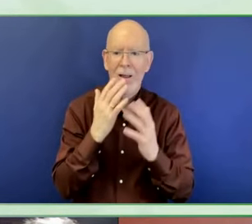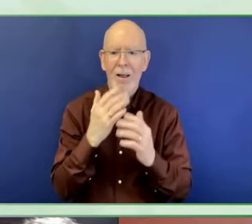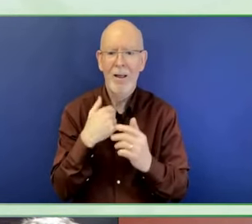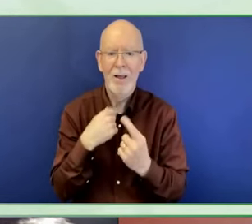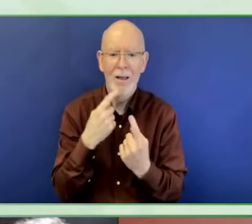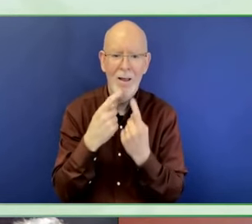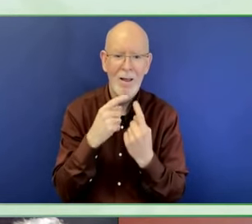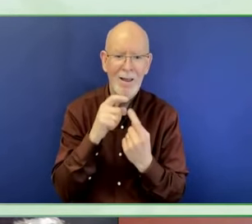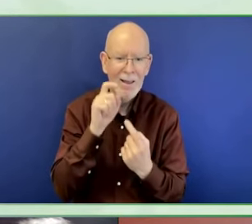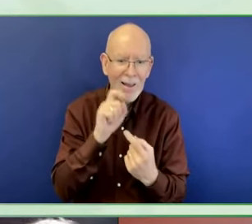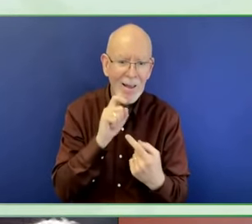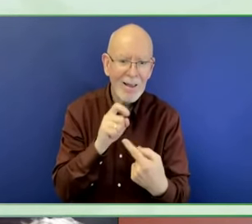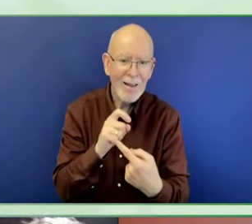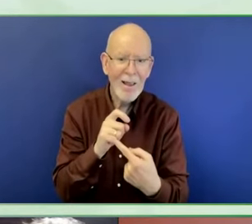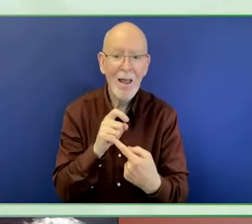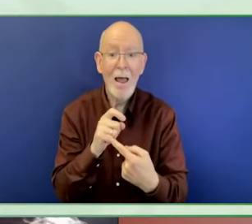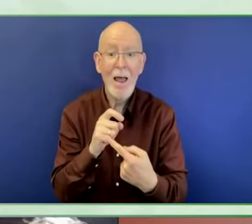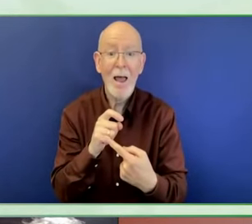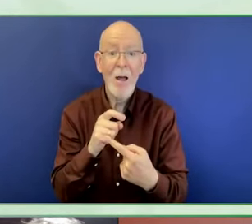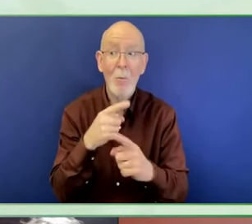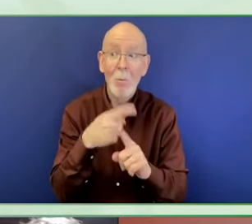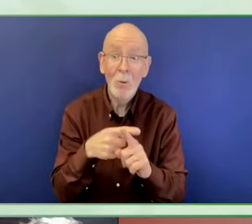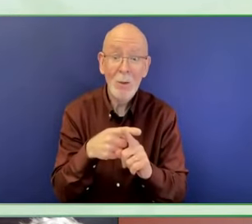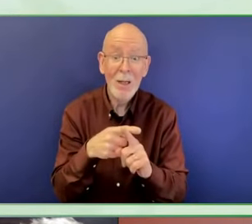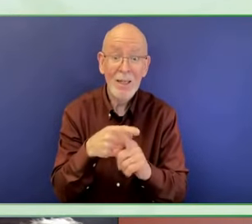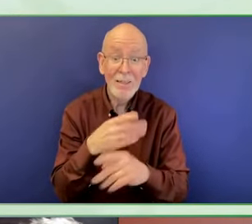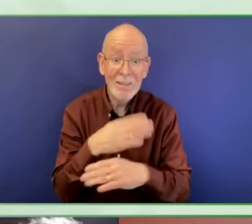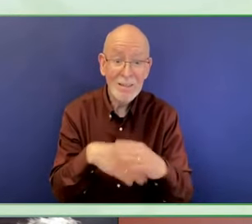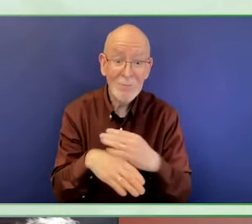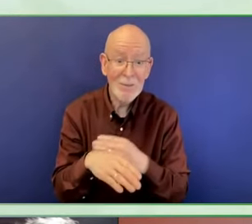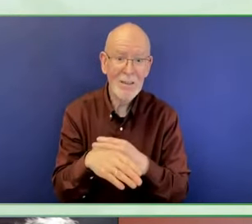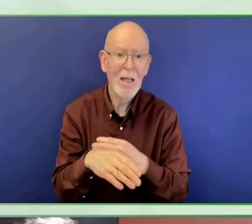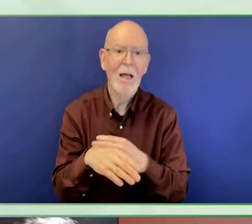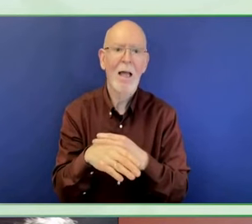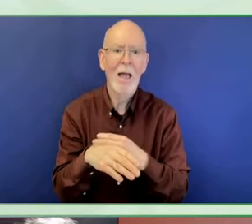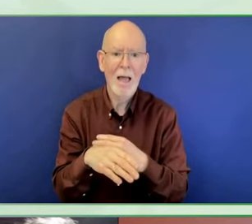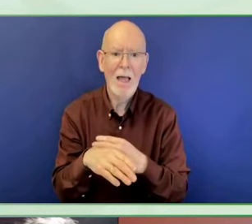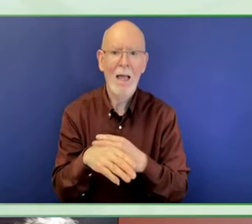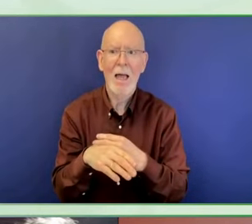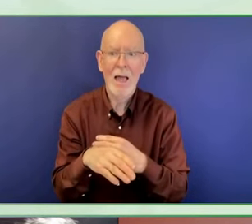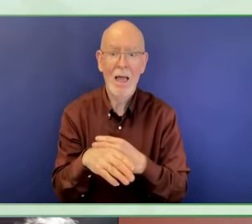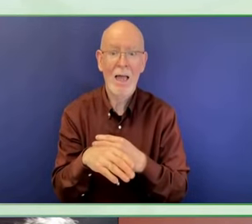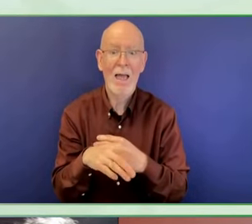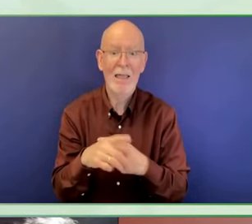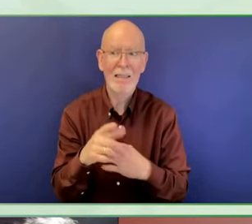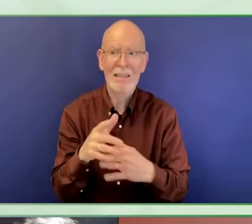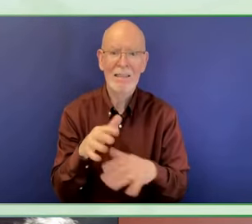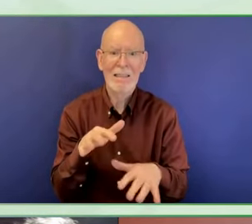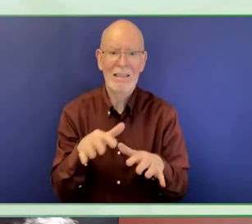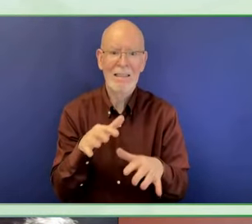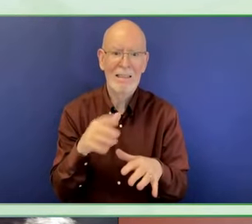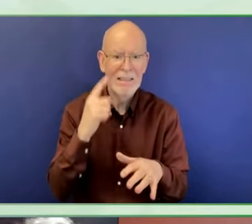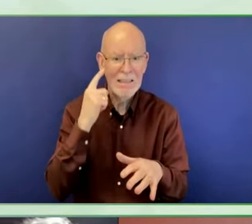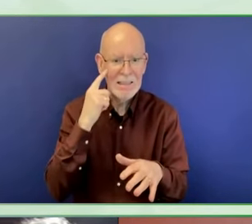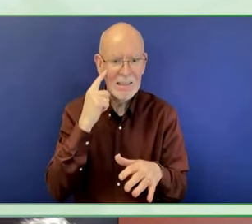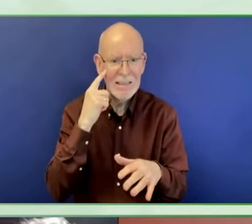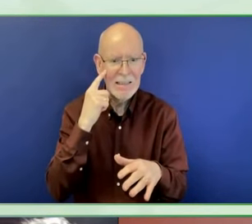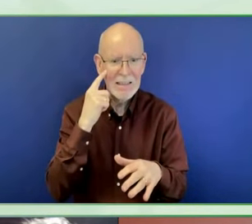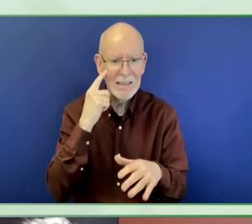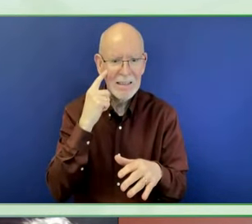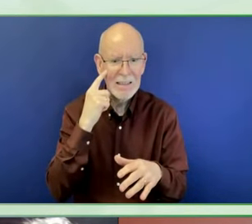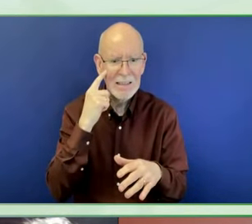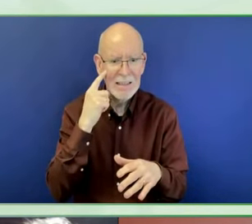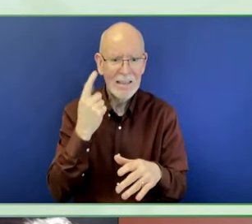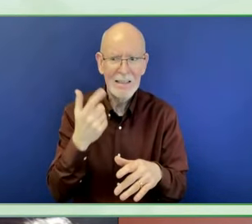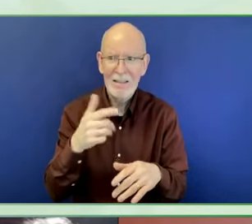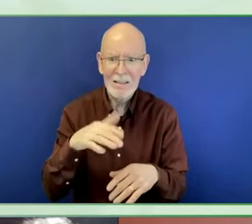having conversations from, like, our local context, who are confident to have these conversations and share that it's okay to have these conversations with other people.